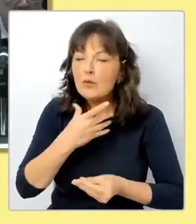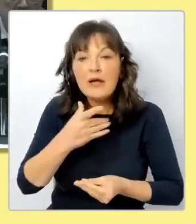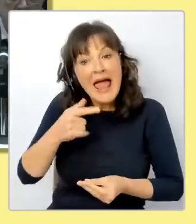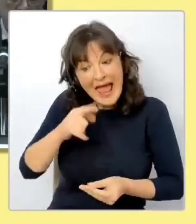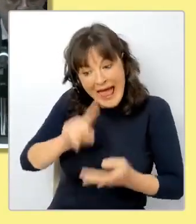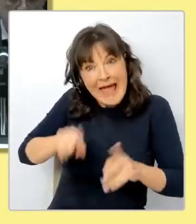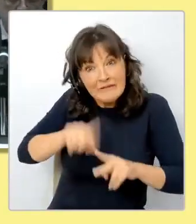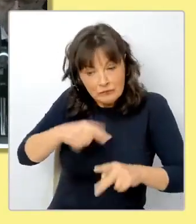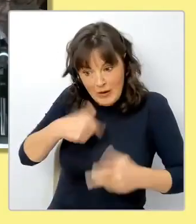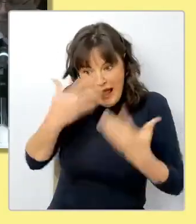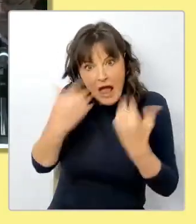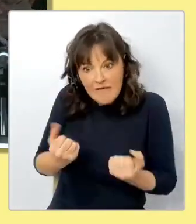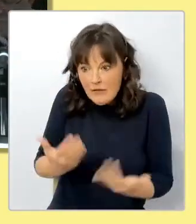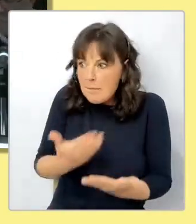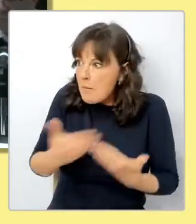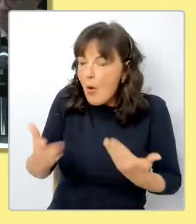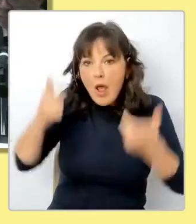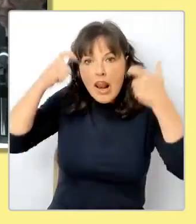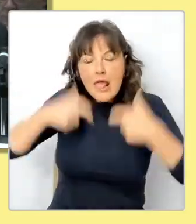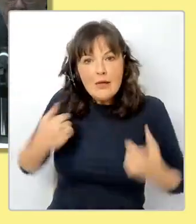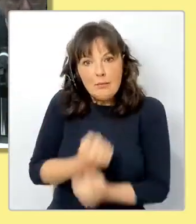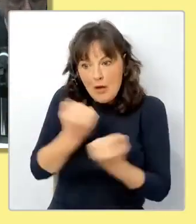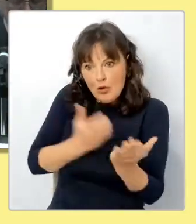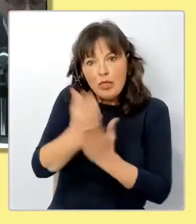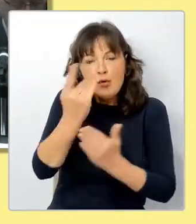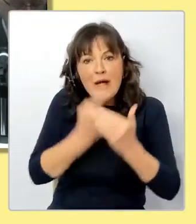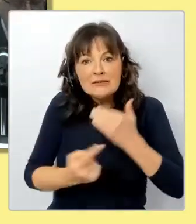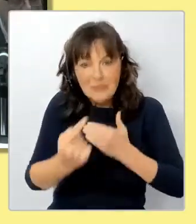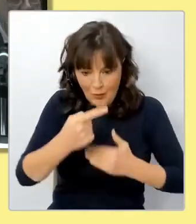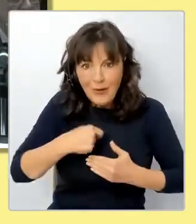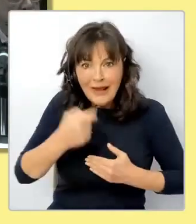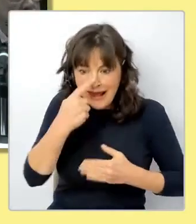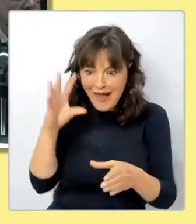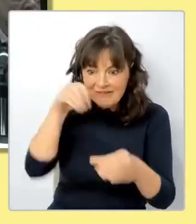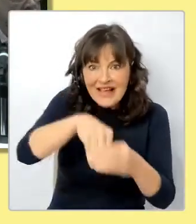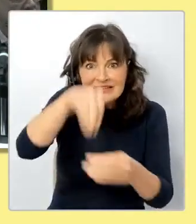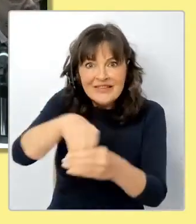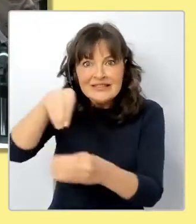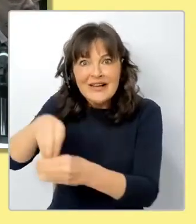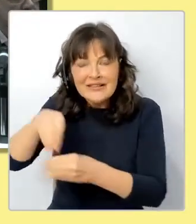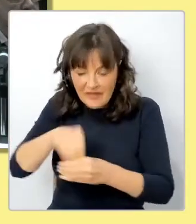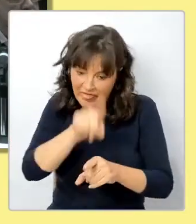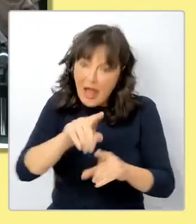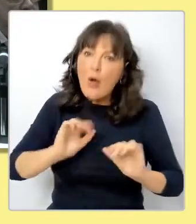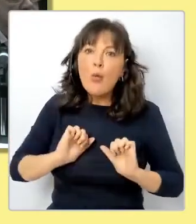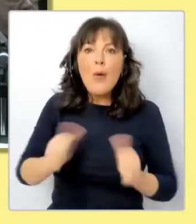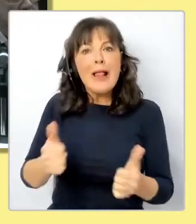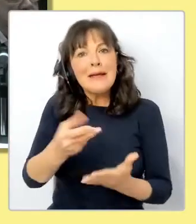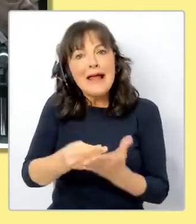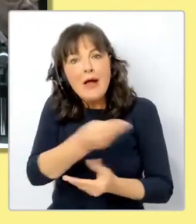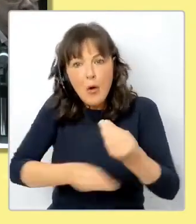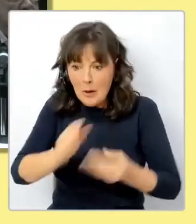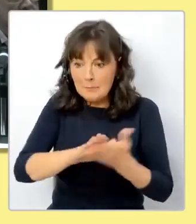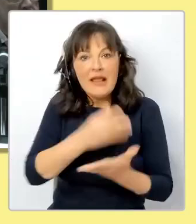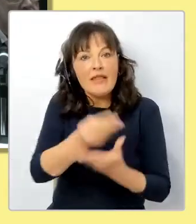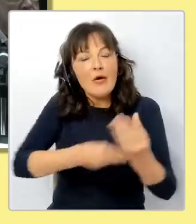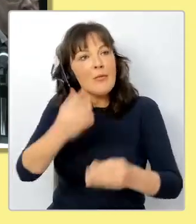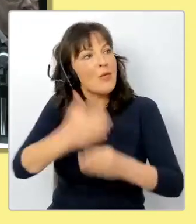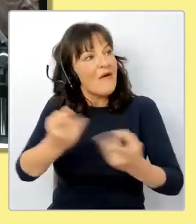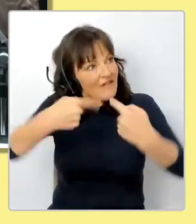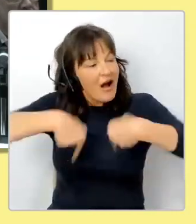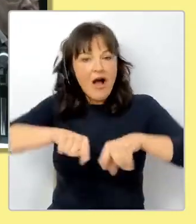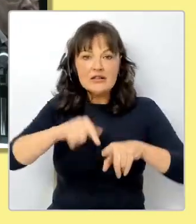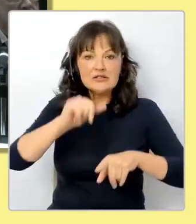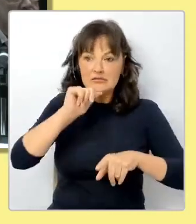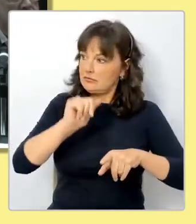of independence, that well-being economy where the economy works for us, the people, not the other way